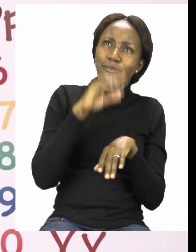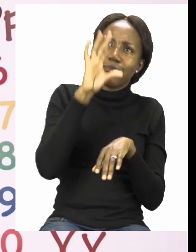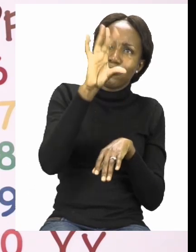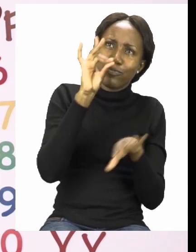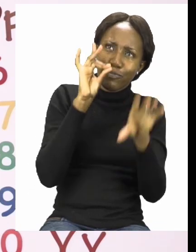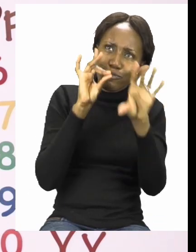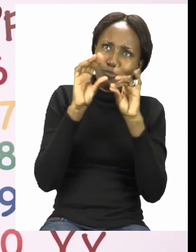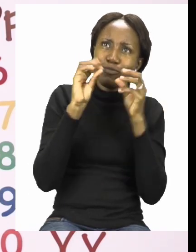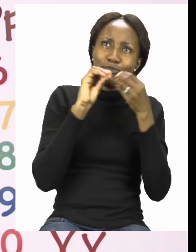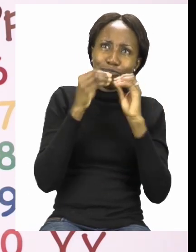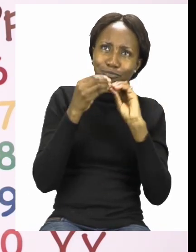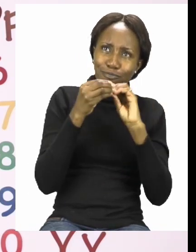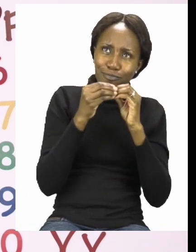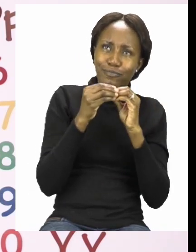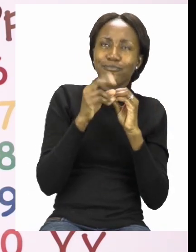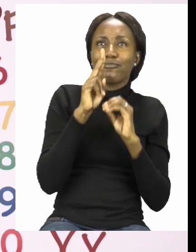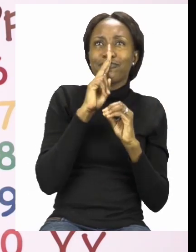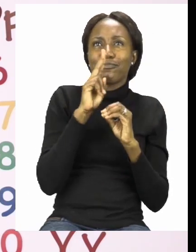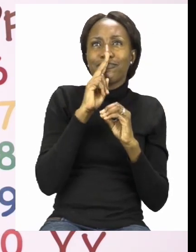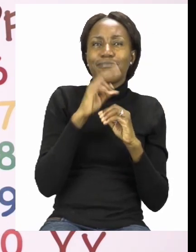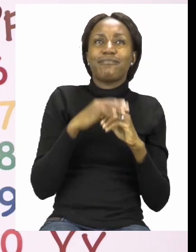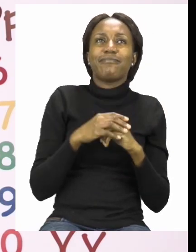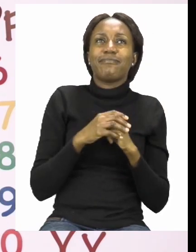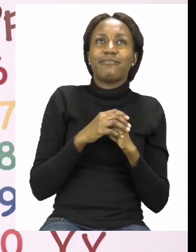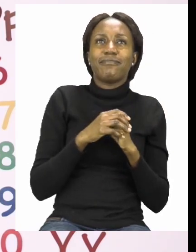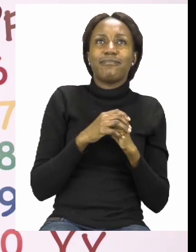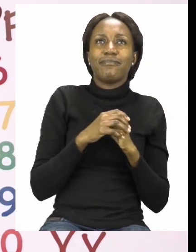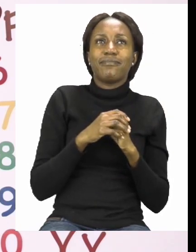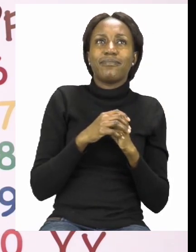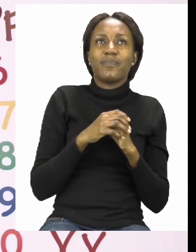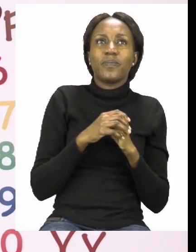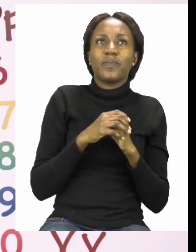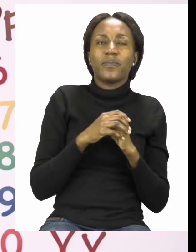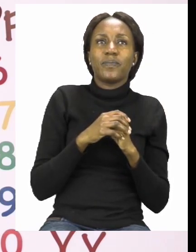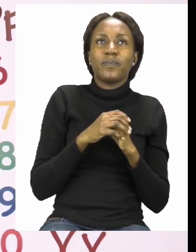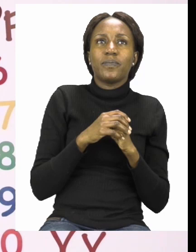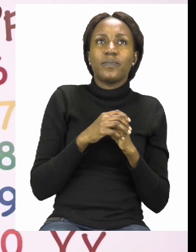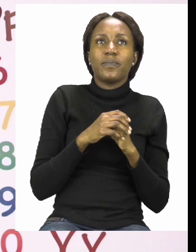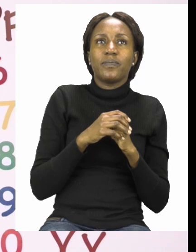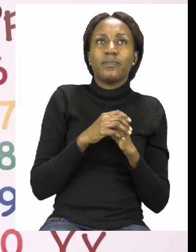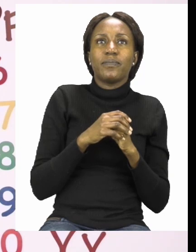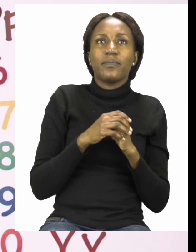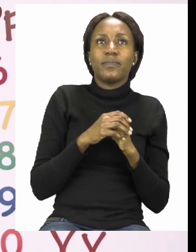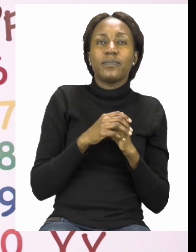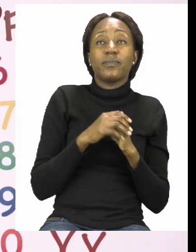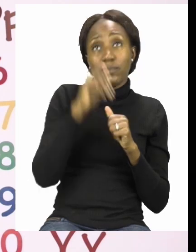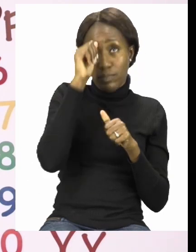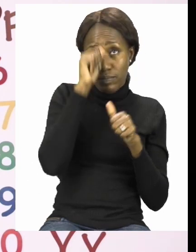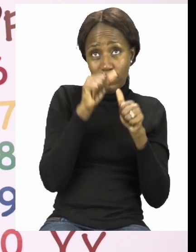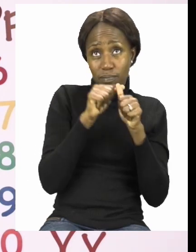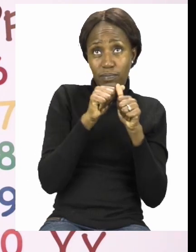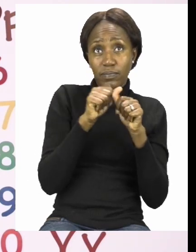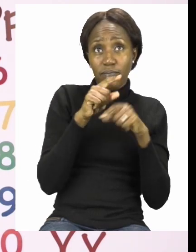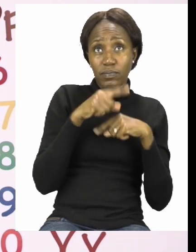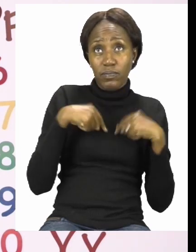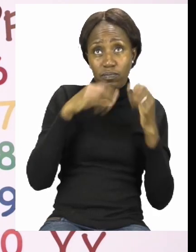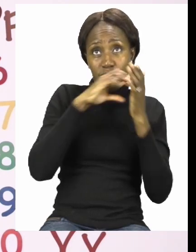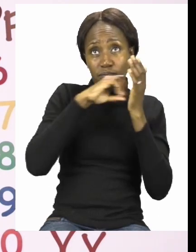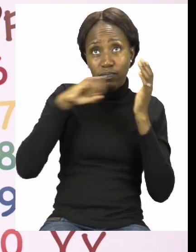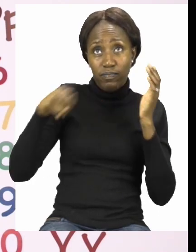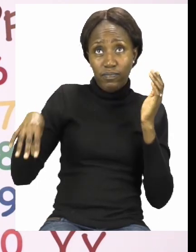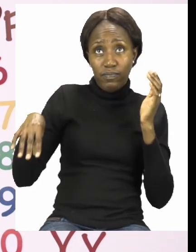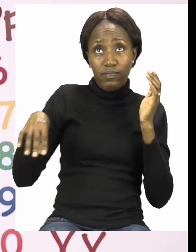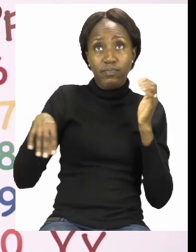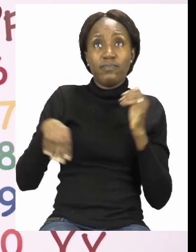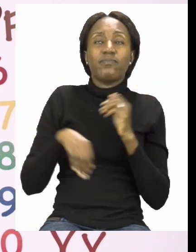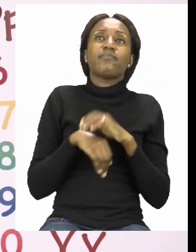numbers and the information. Remember, for this page, we are going to be taking away because of the word